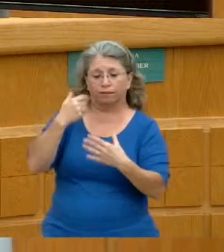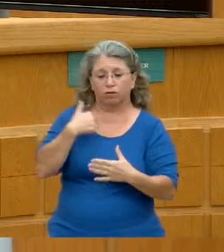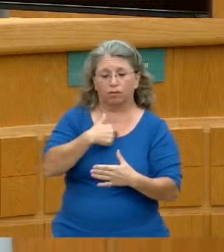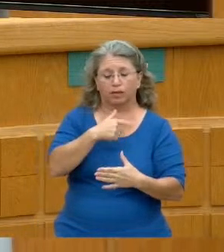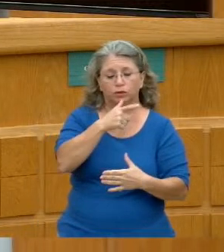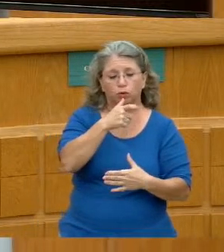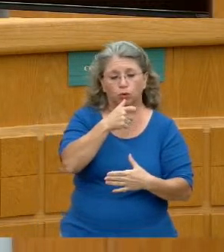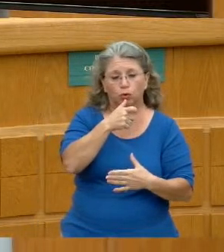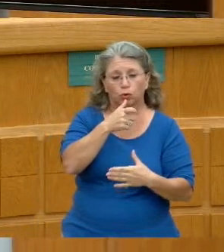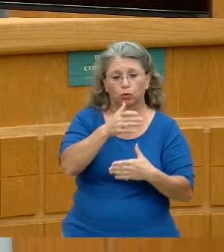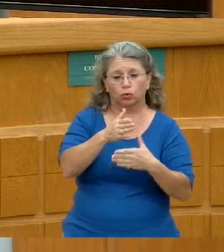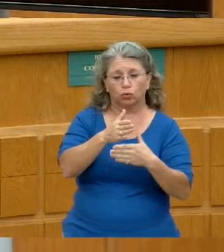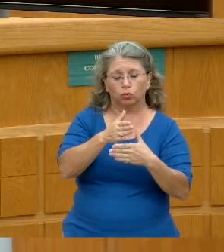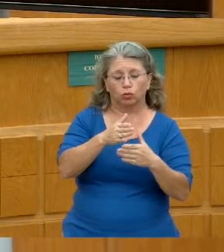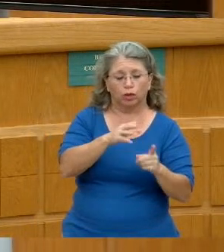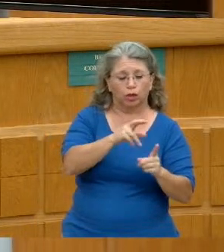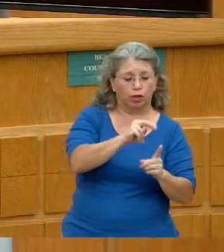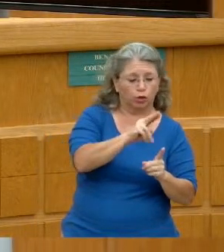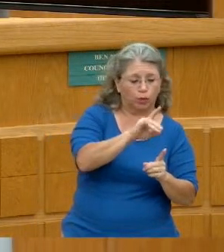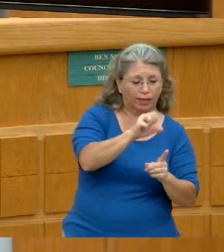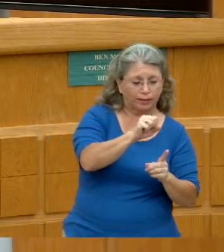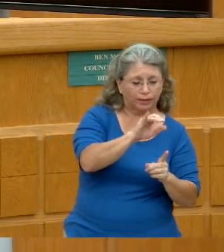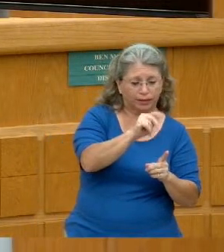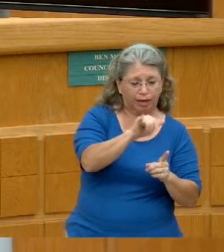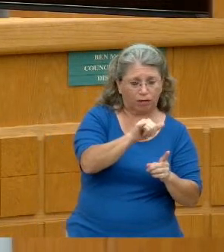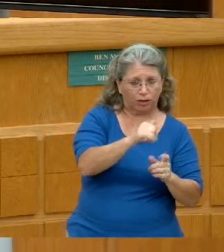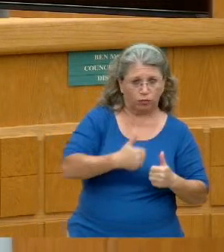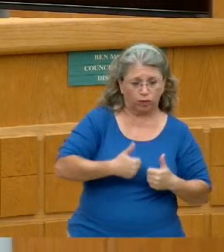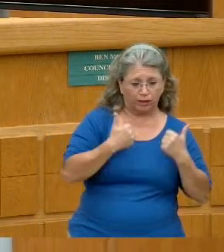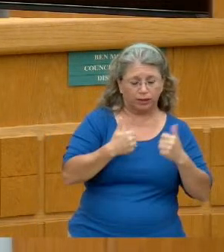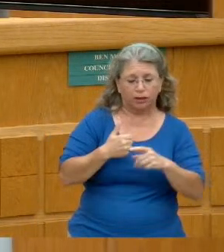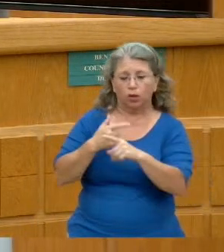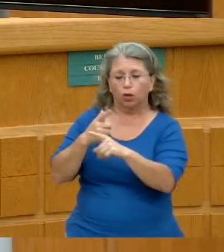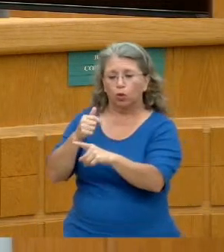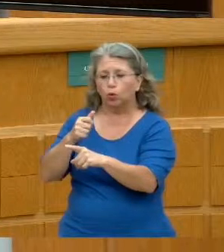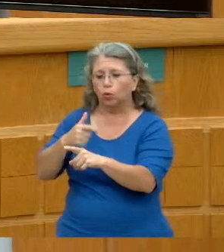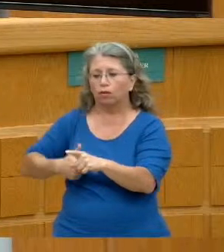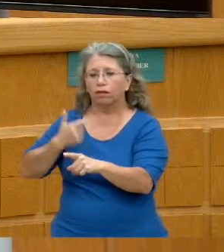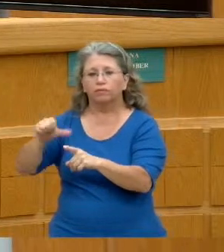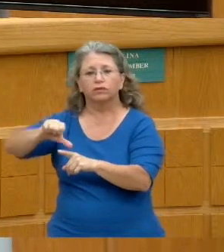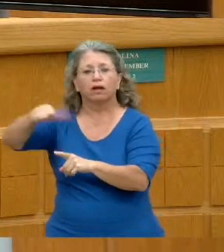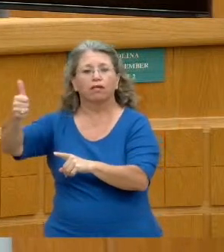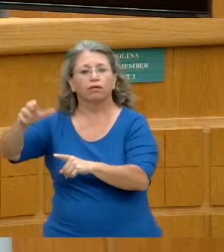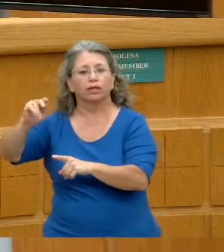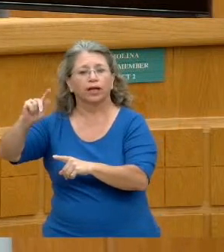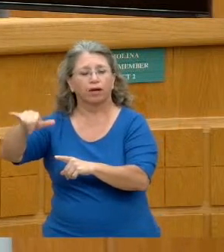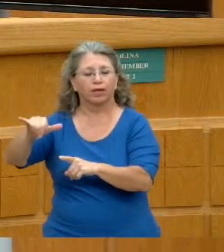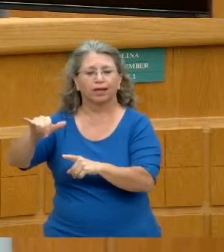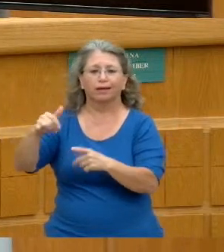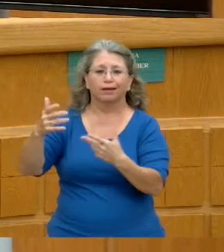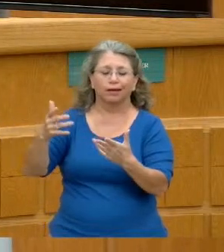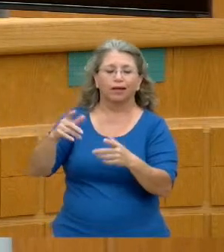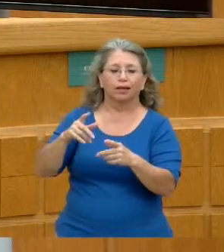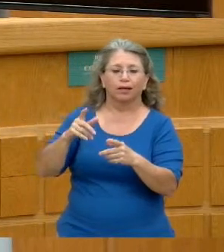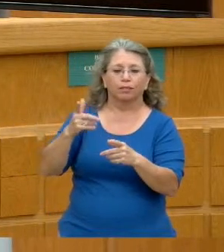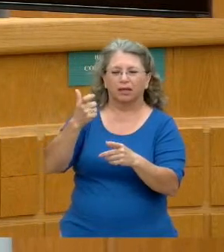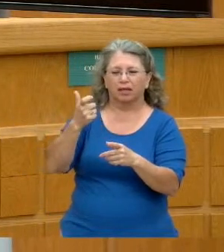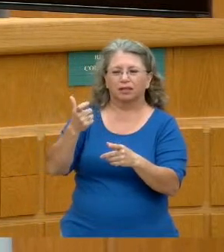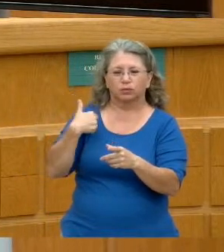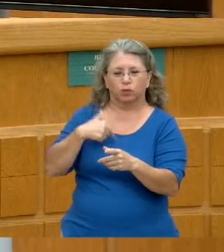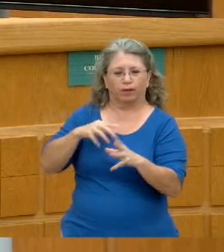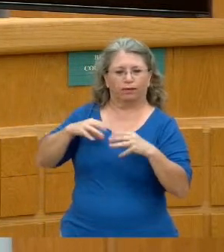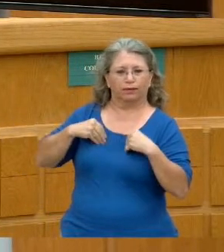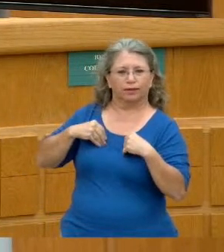then who's not. Our hospitals around here take patients from immediate counties, right, from San Patricio County and